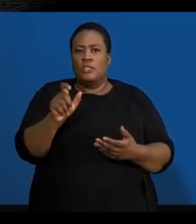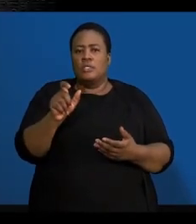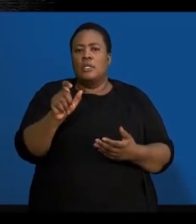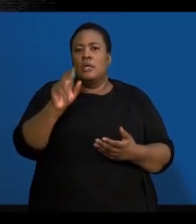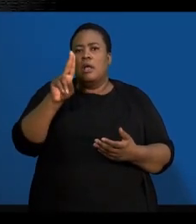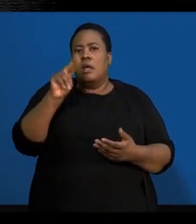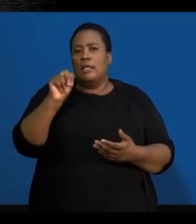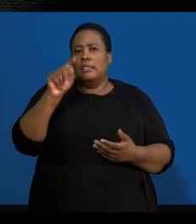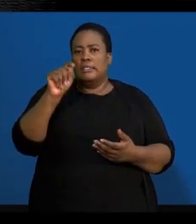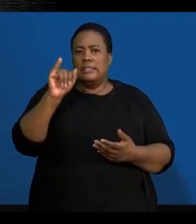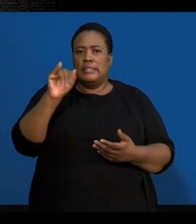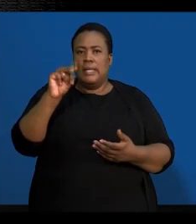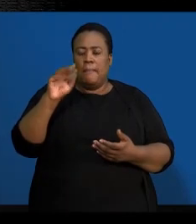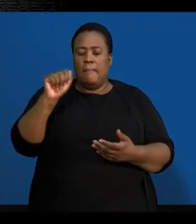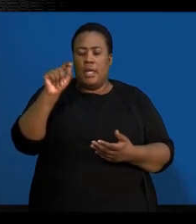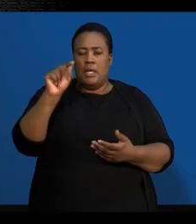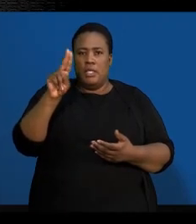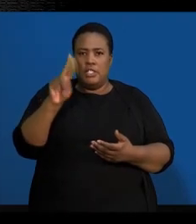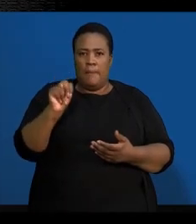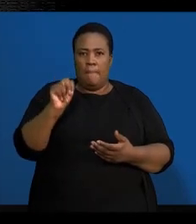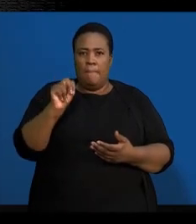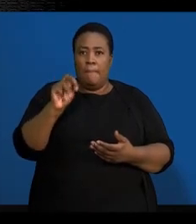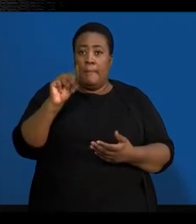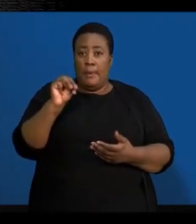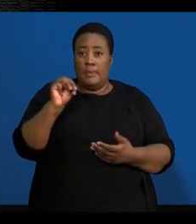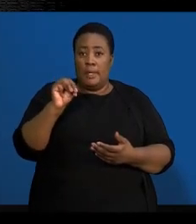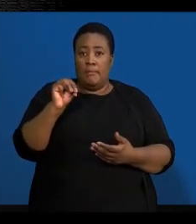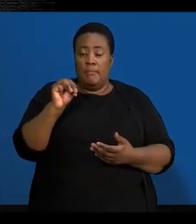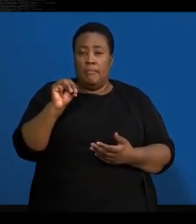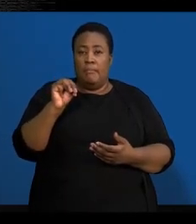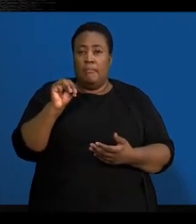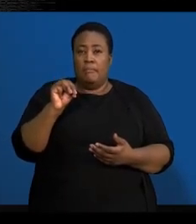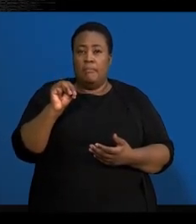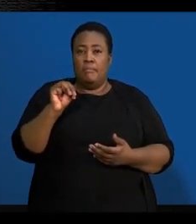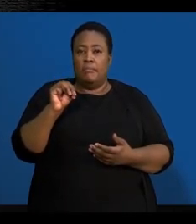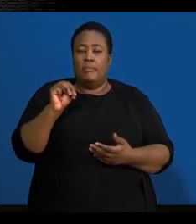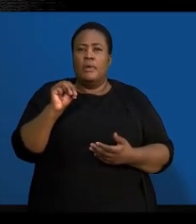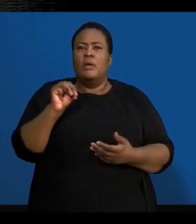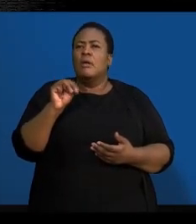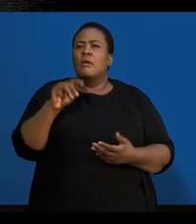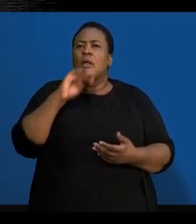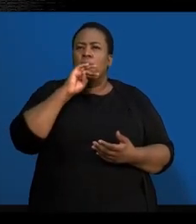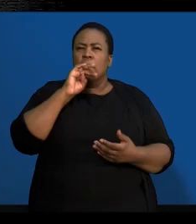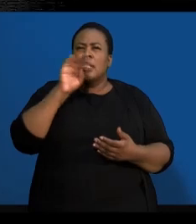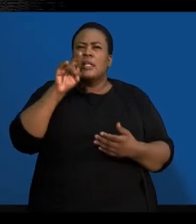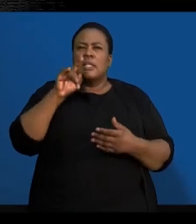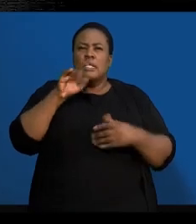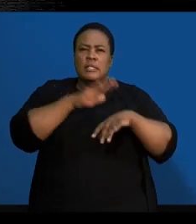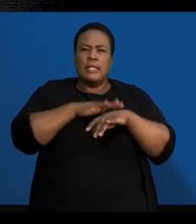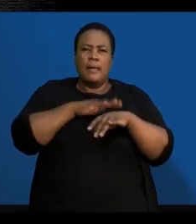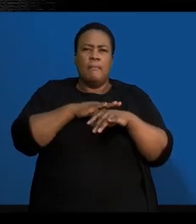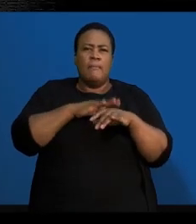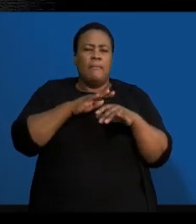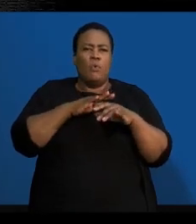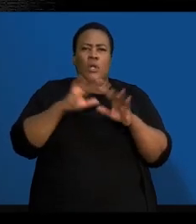move those missiles, convey in the context of the in the context of the crisis in Cuba. So again,